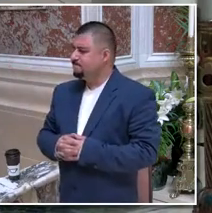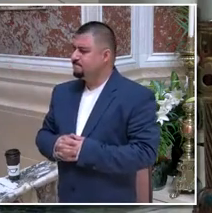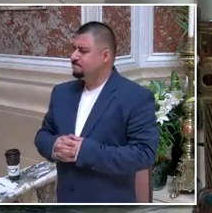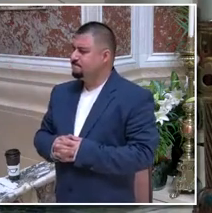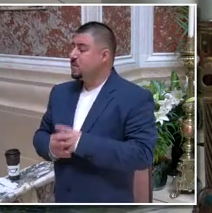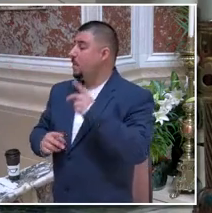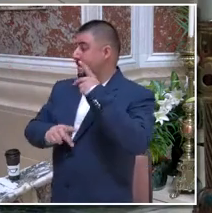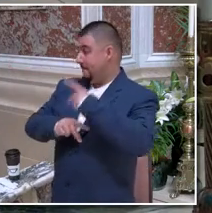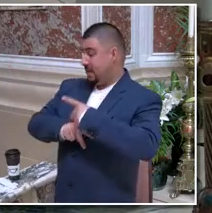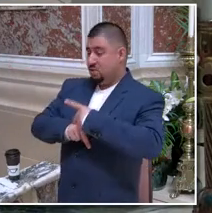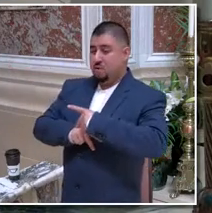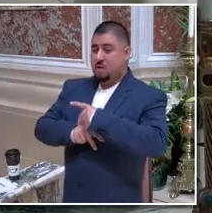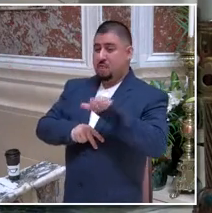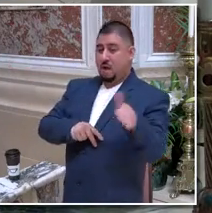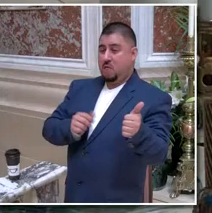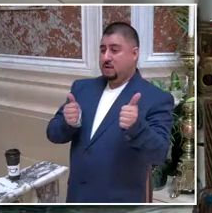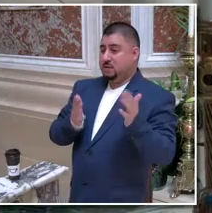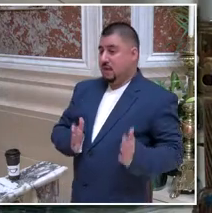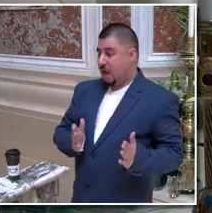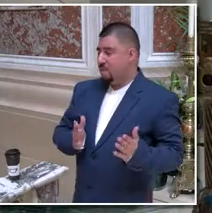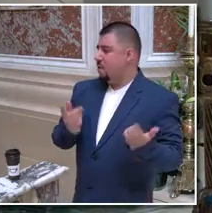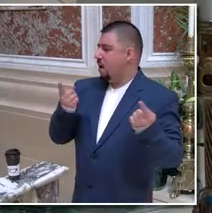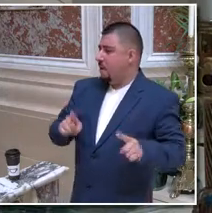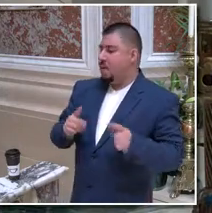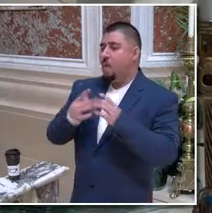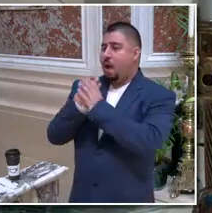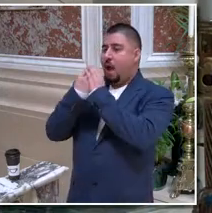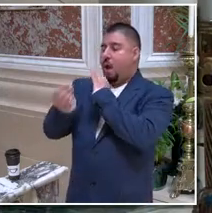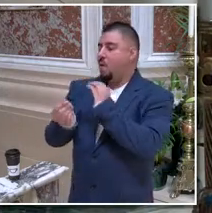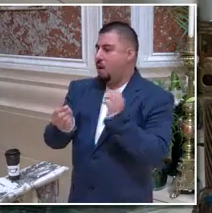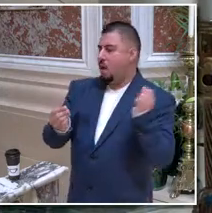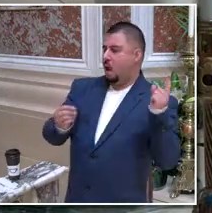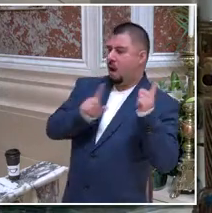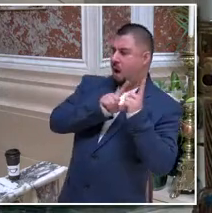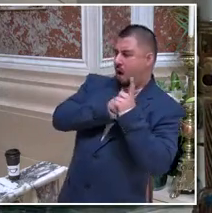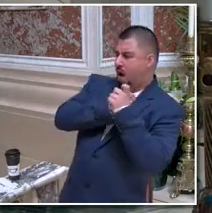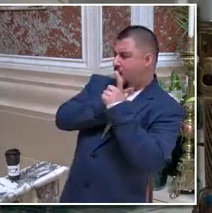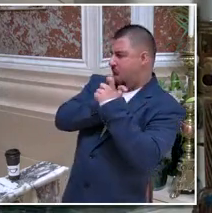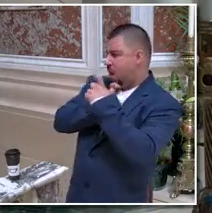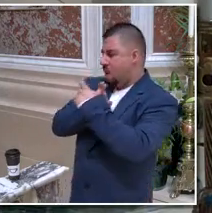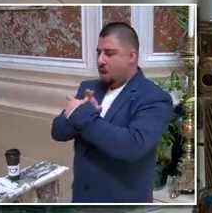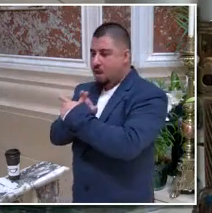So Peter and the other disciple went out and came to the tomb.